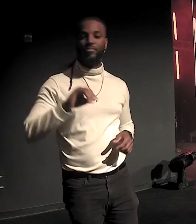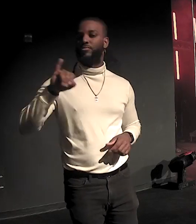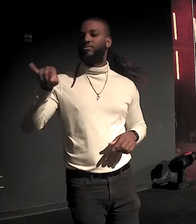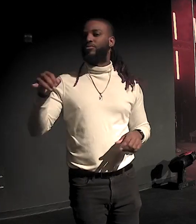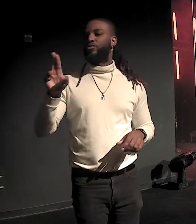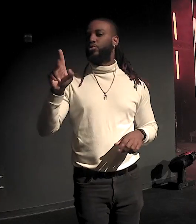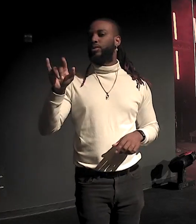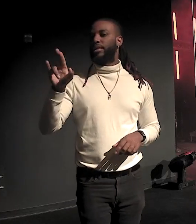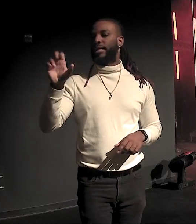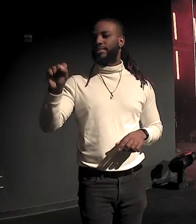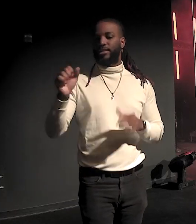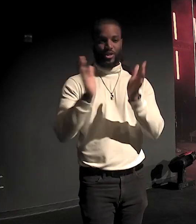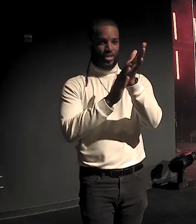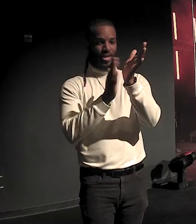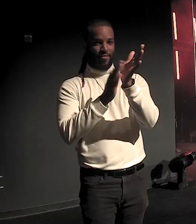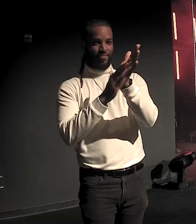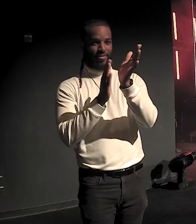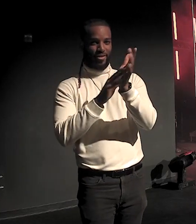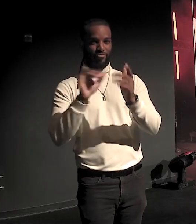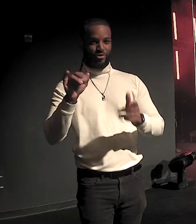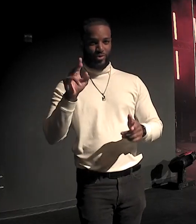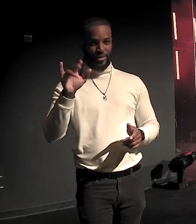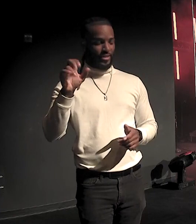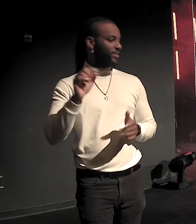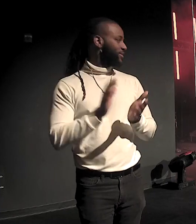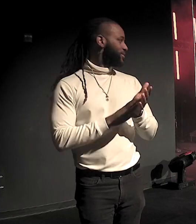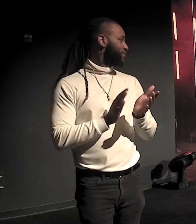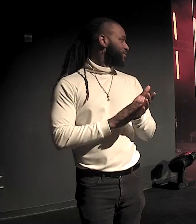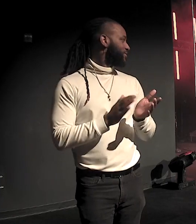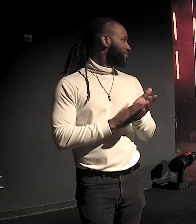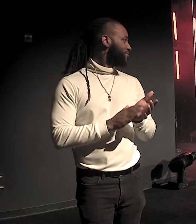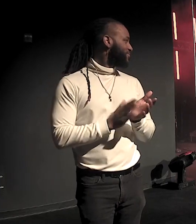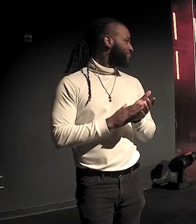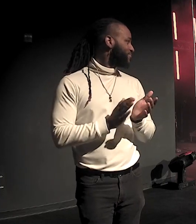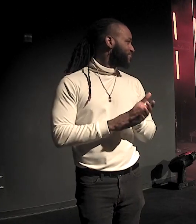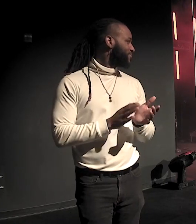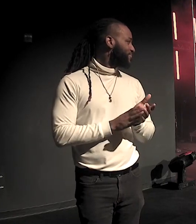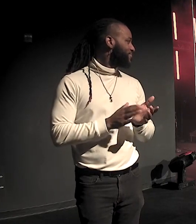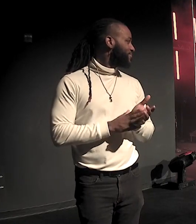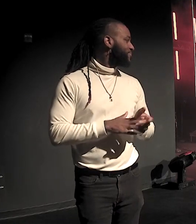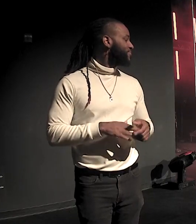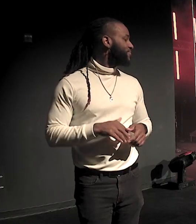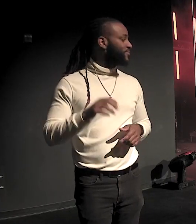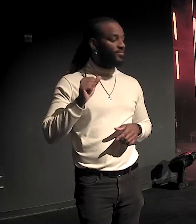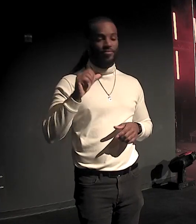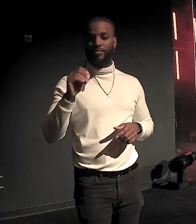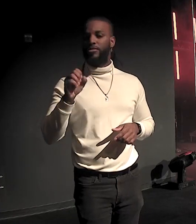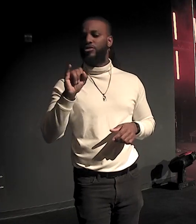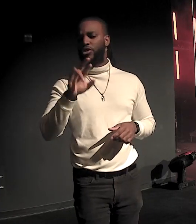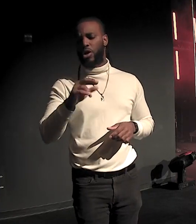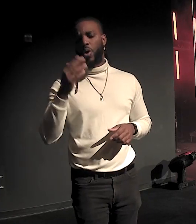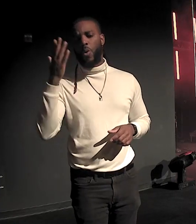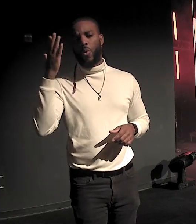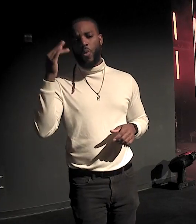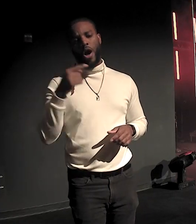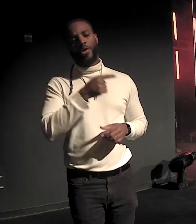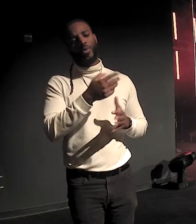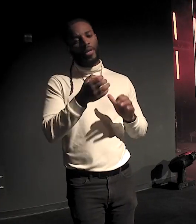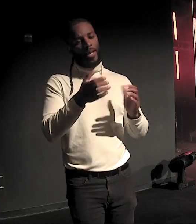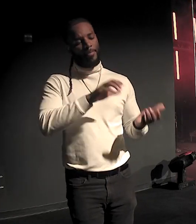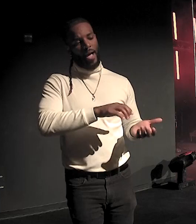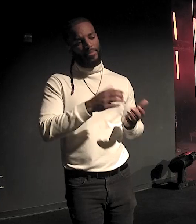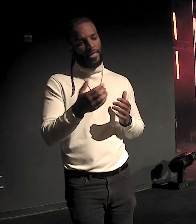Julius, can y'all give some love to Julius, y'all? It's going in. So, sir, why do you want